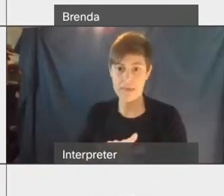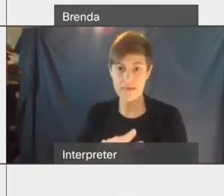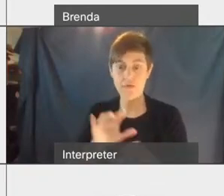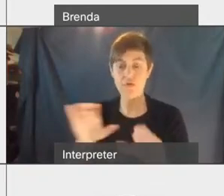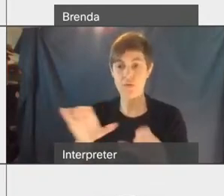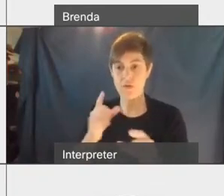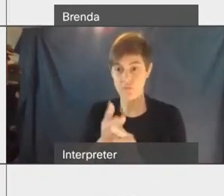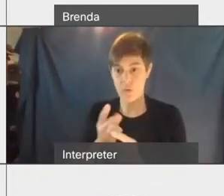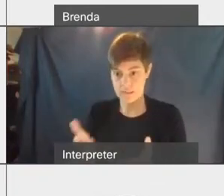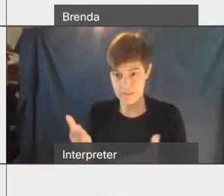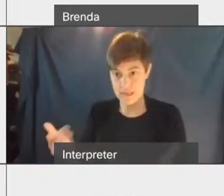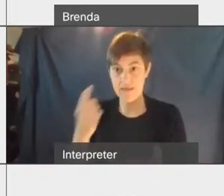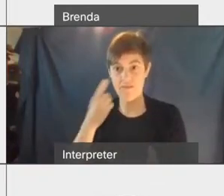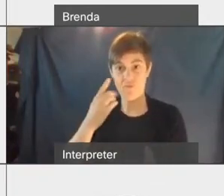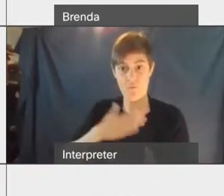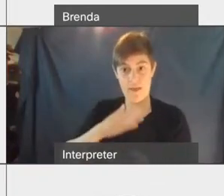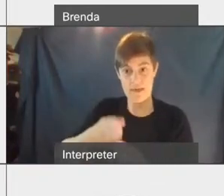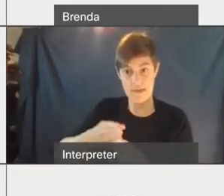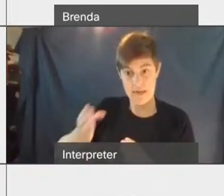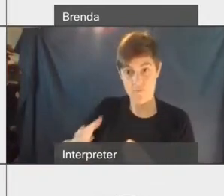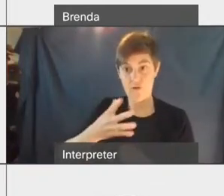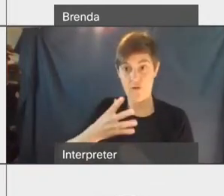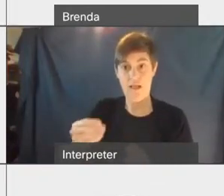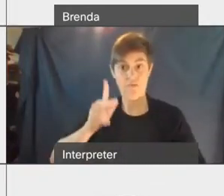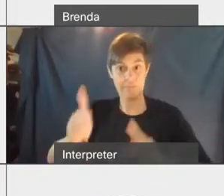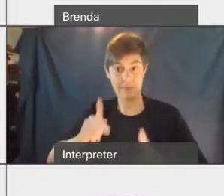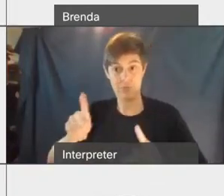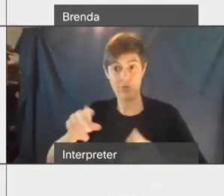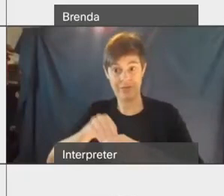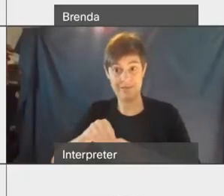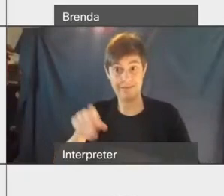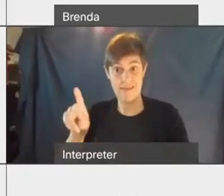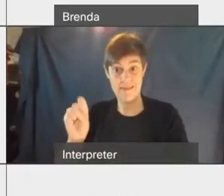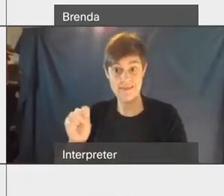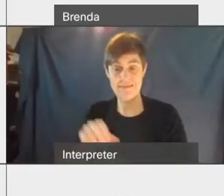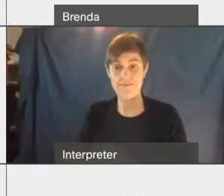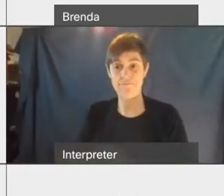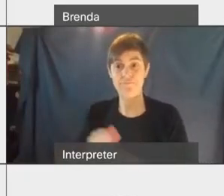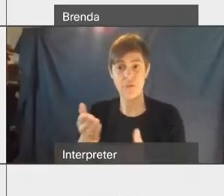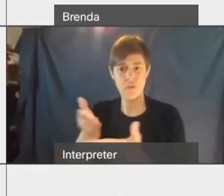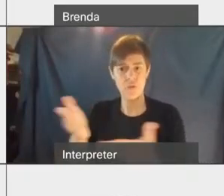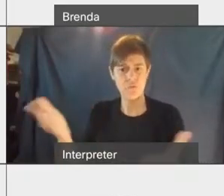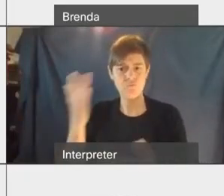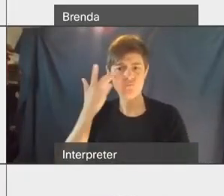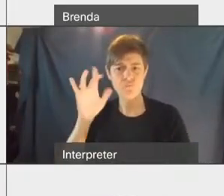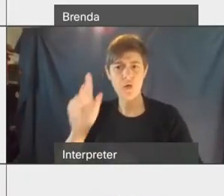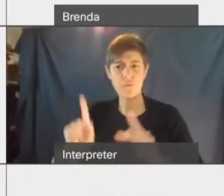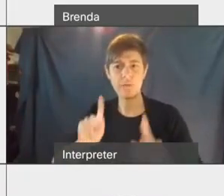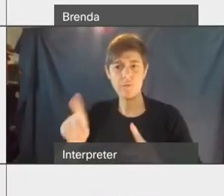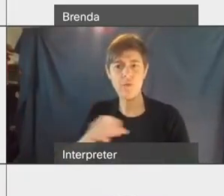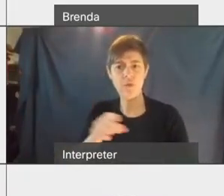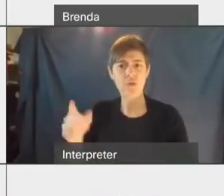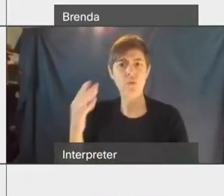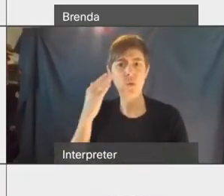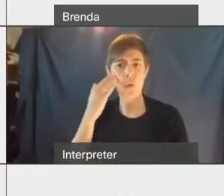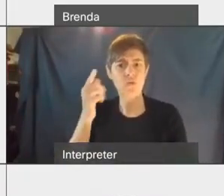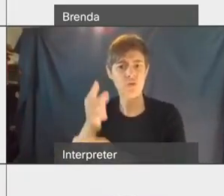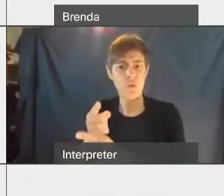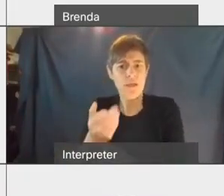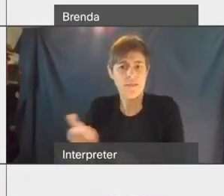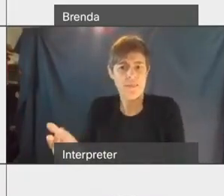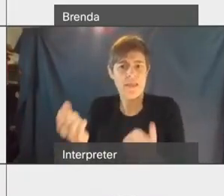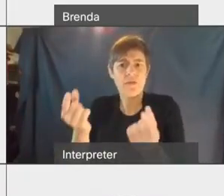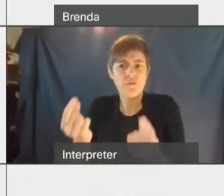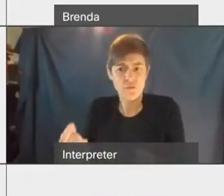right thing for my neighbors and for the people of Kansas. You are smart people. You know what the right thing is to